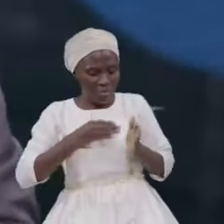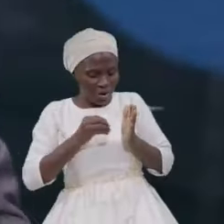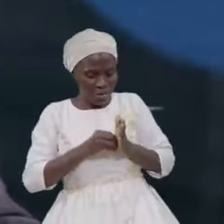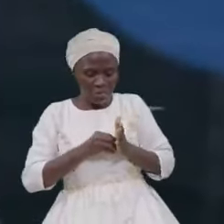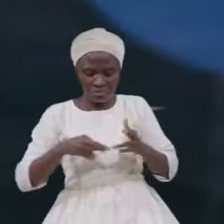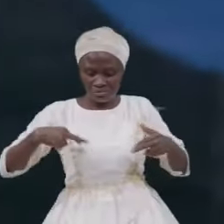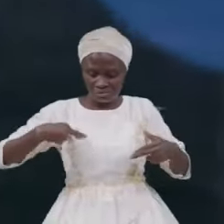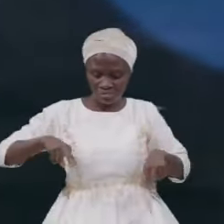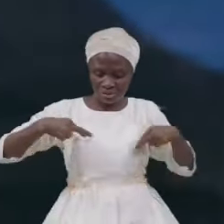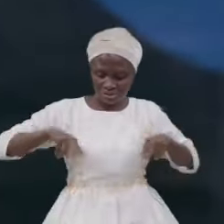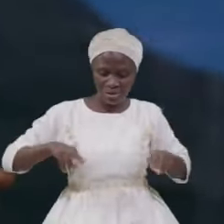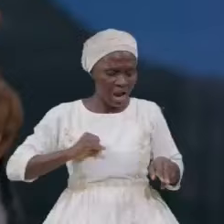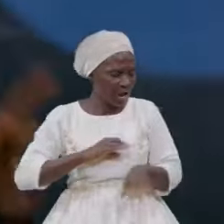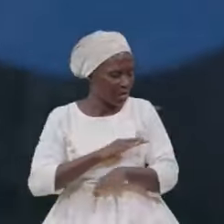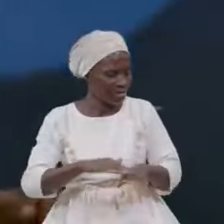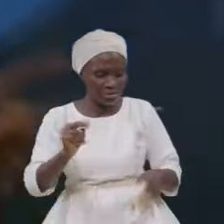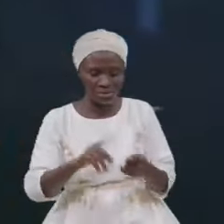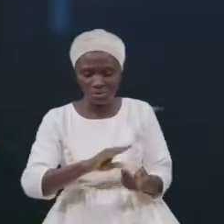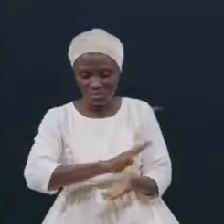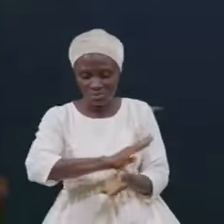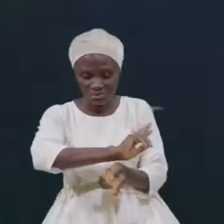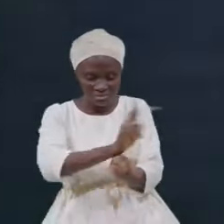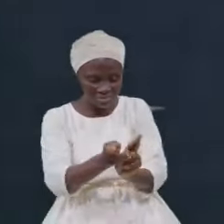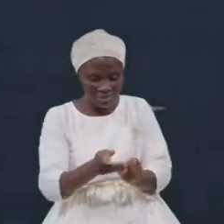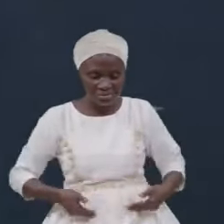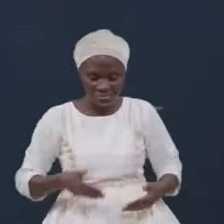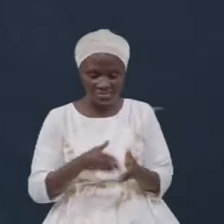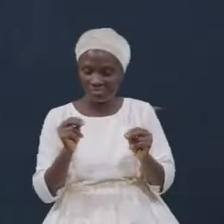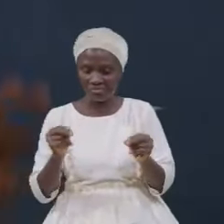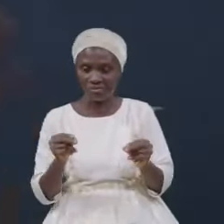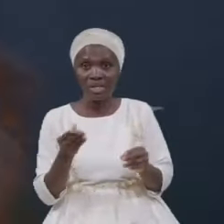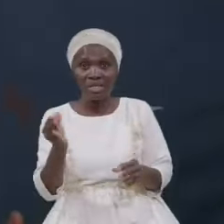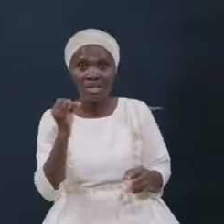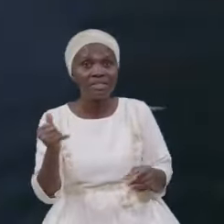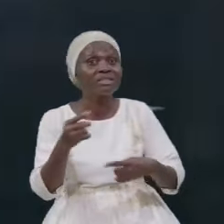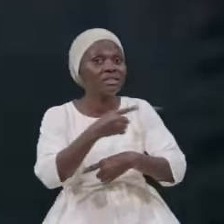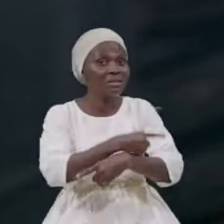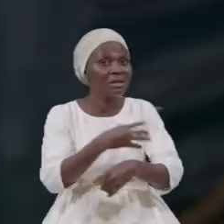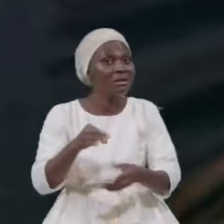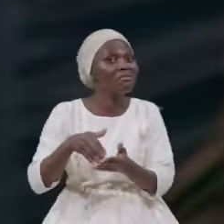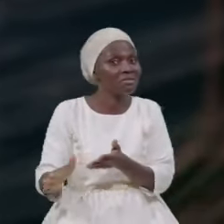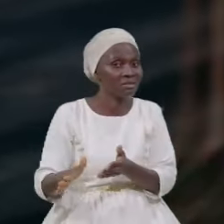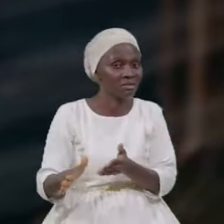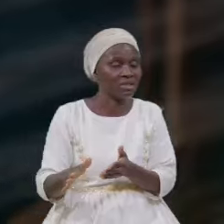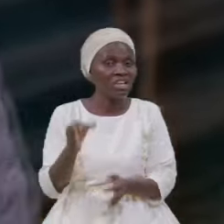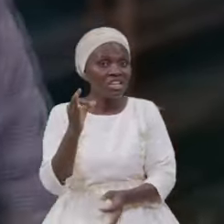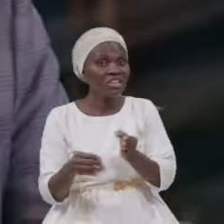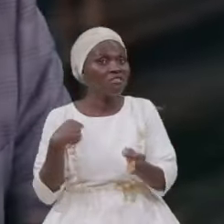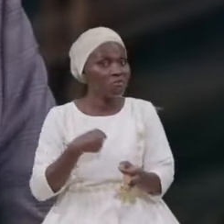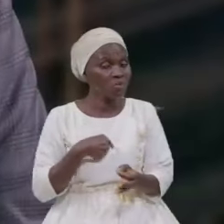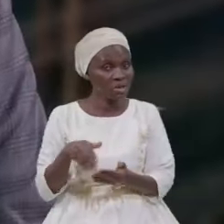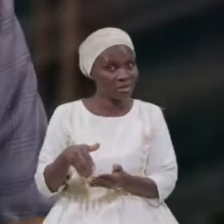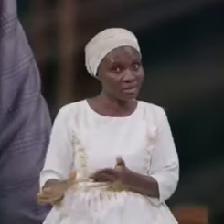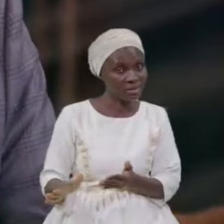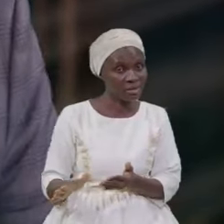of rejection. And if we reject so great salvation, what